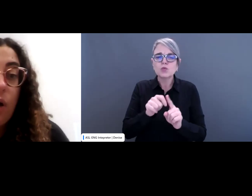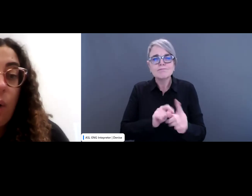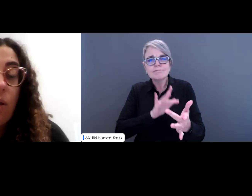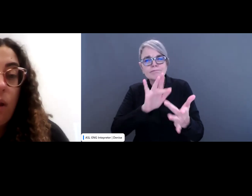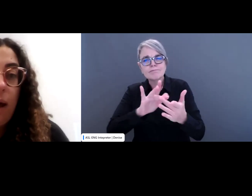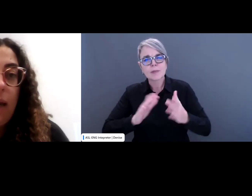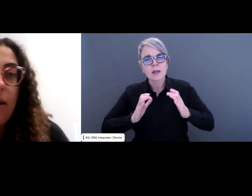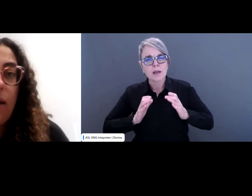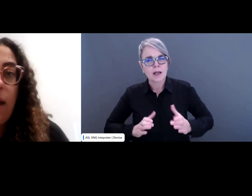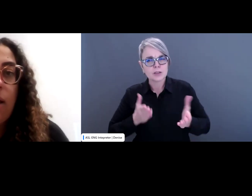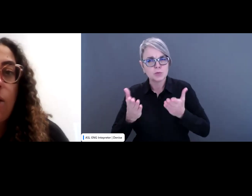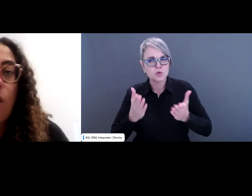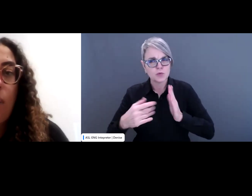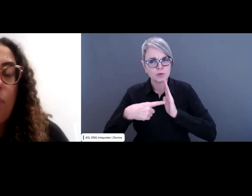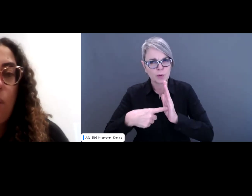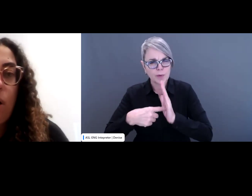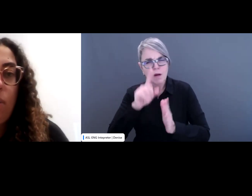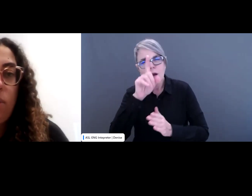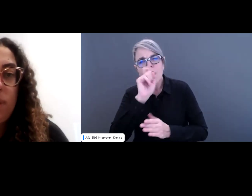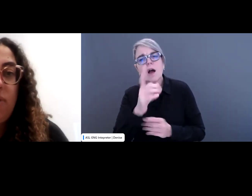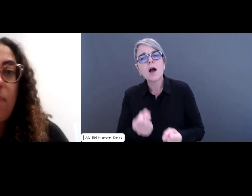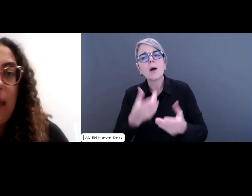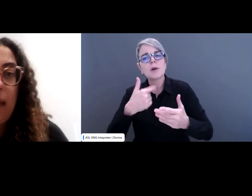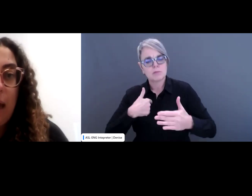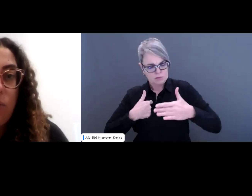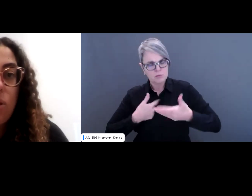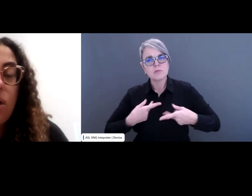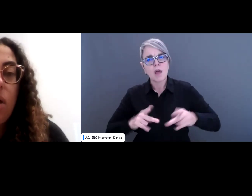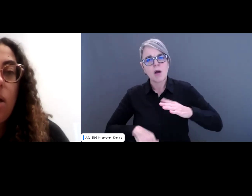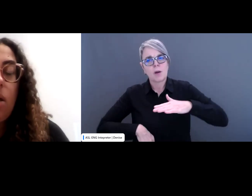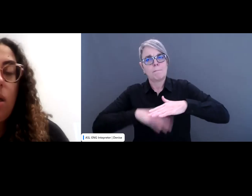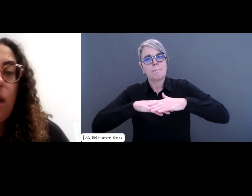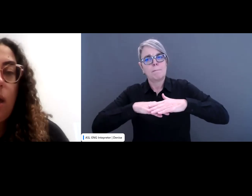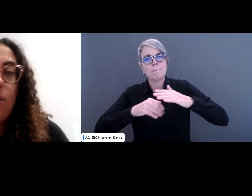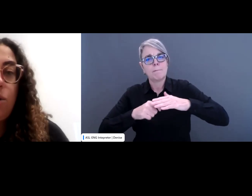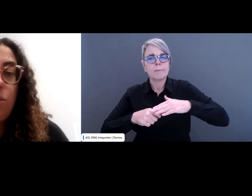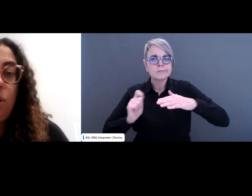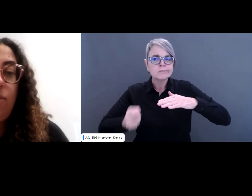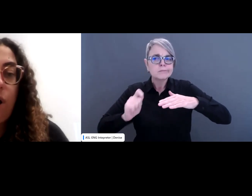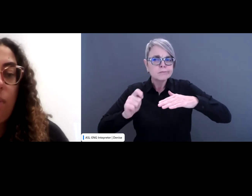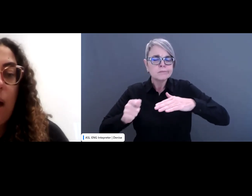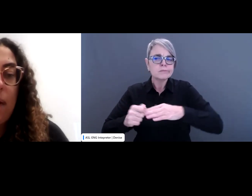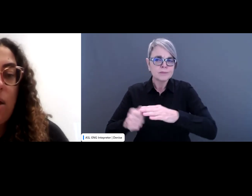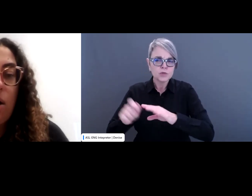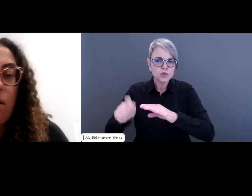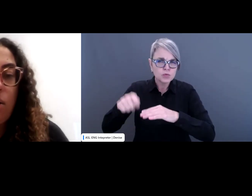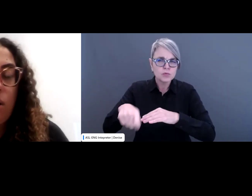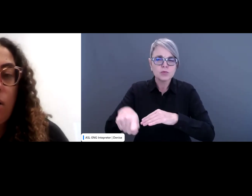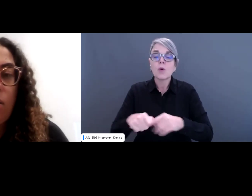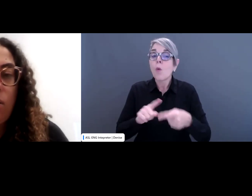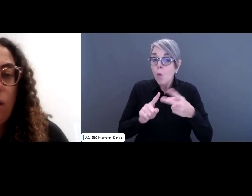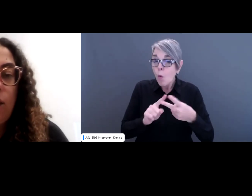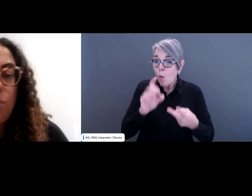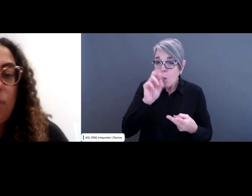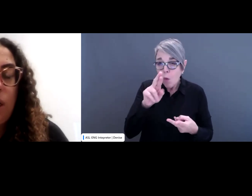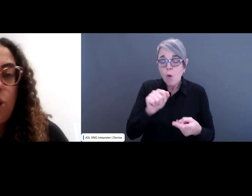you can go online and look up your specific bank account to confirm how many